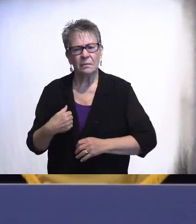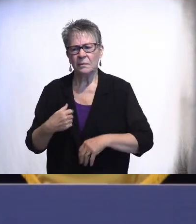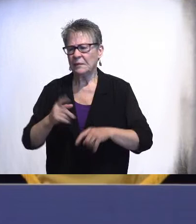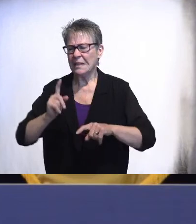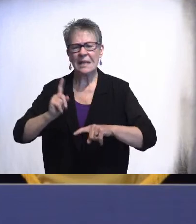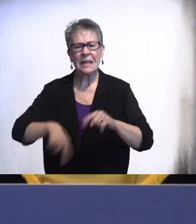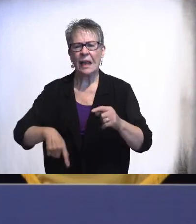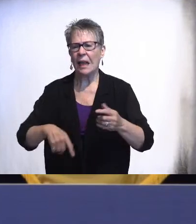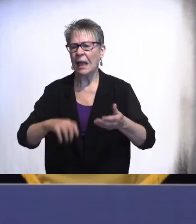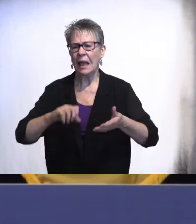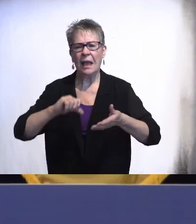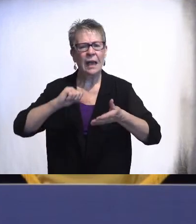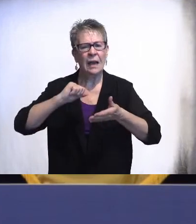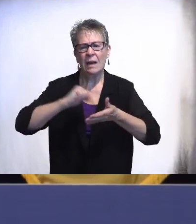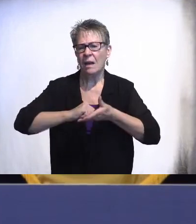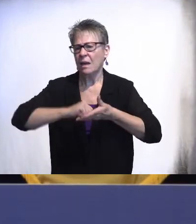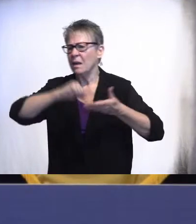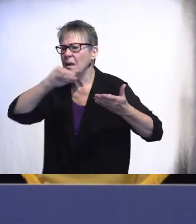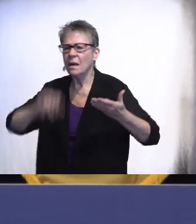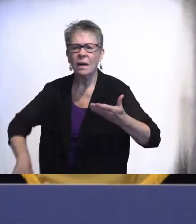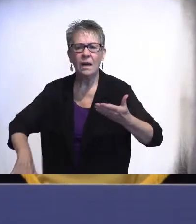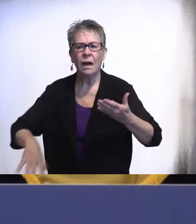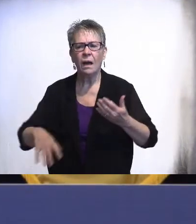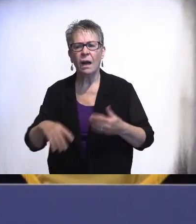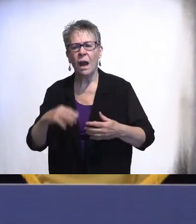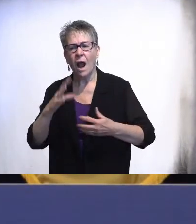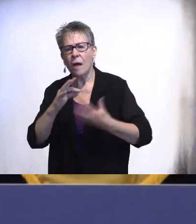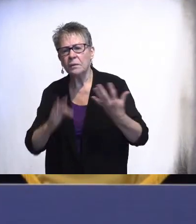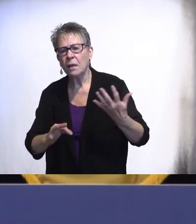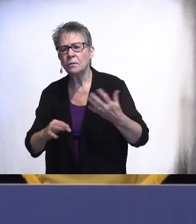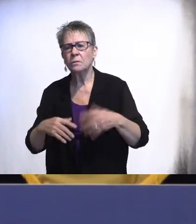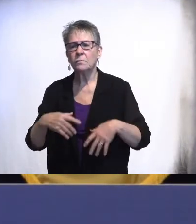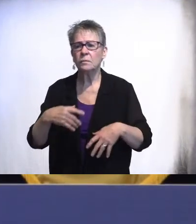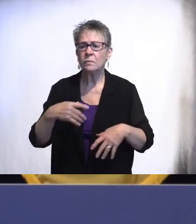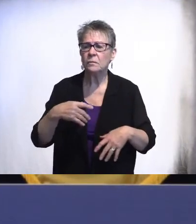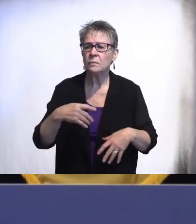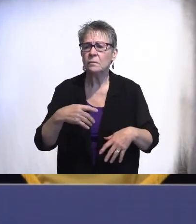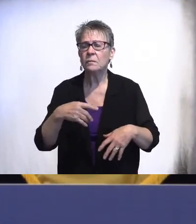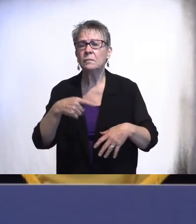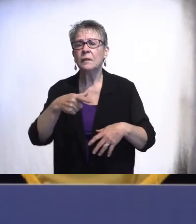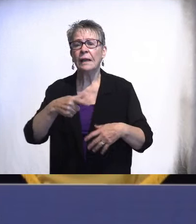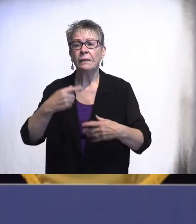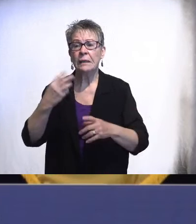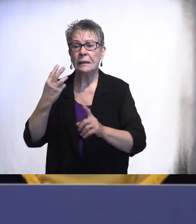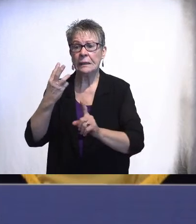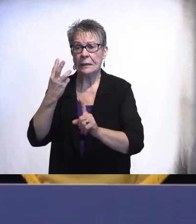takes a crazy turn 6 months from now, you've got to leave options on the table, and we do.